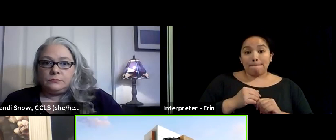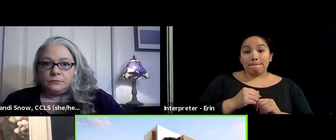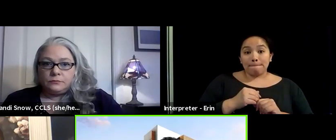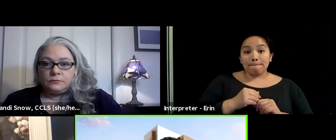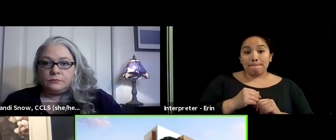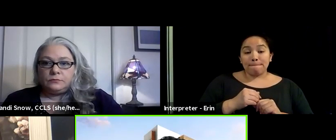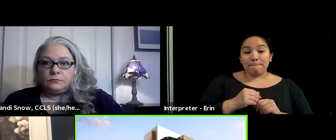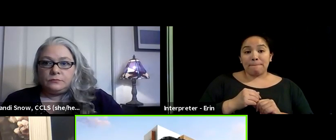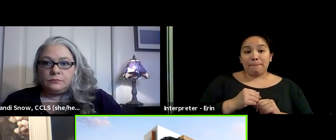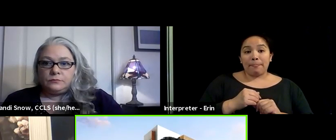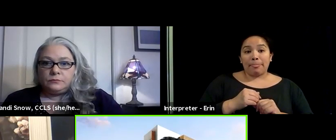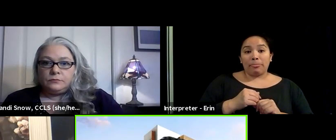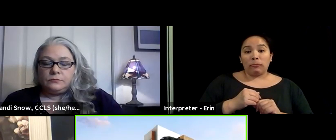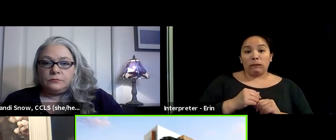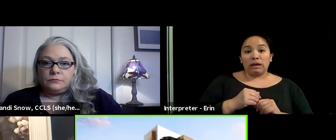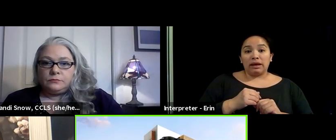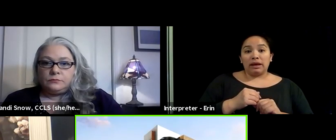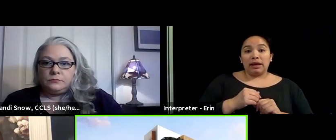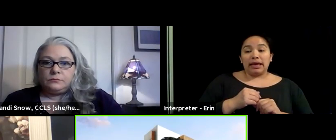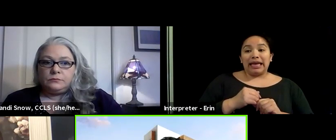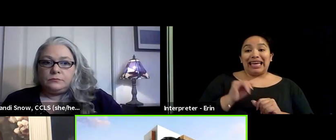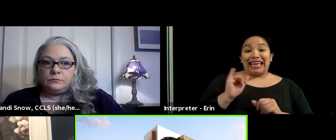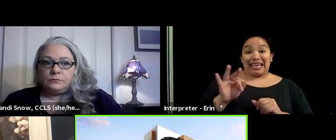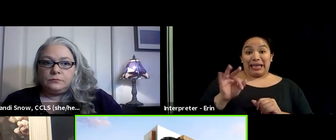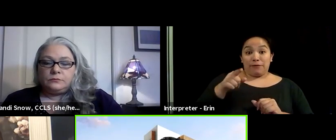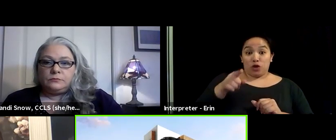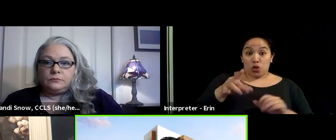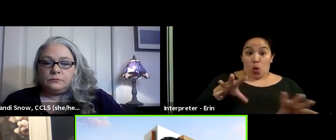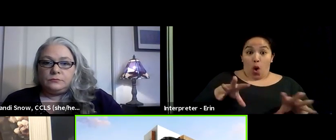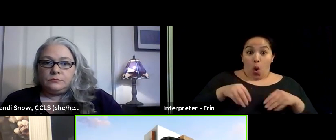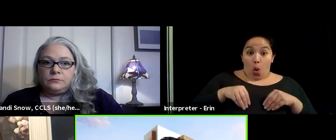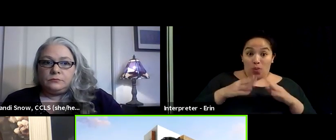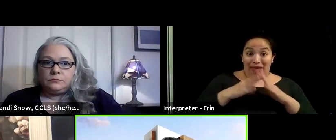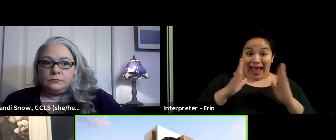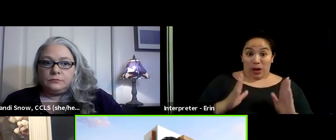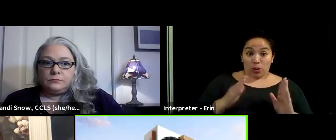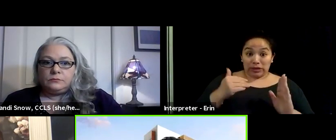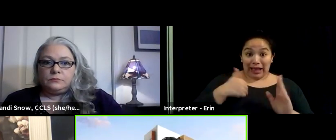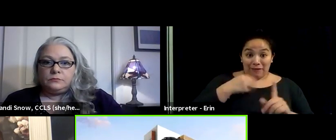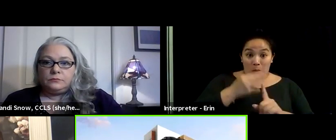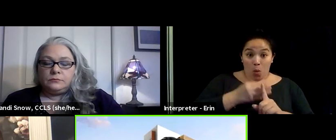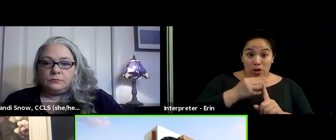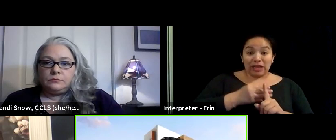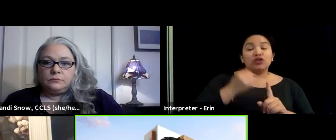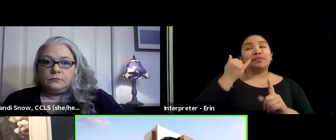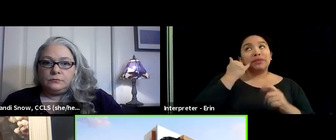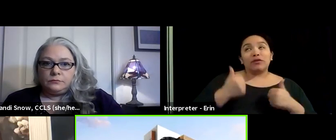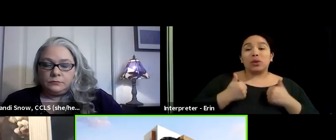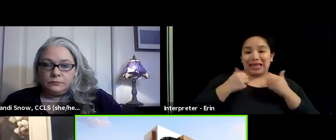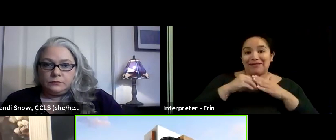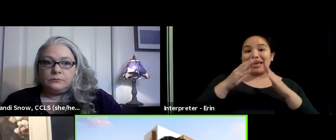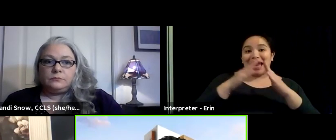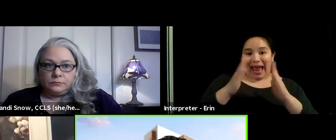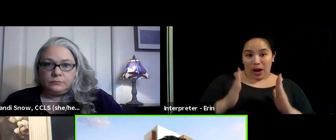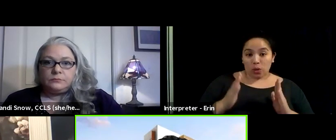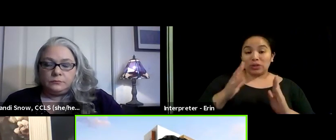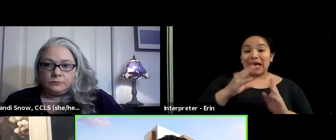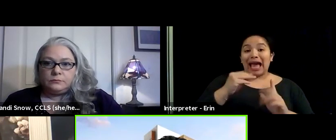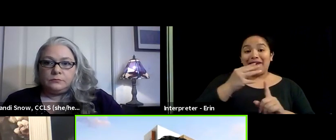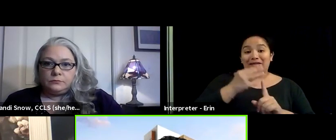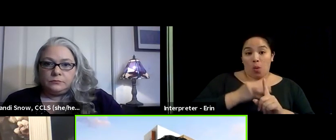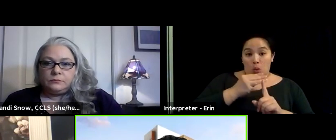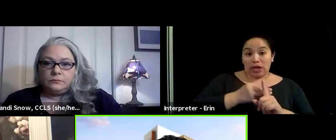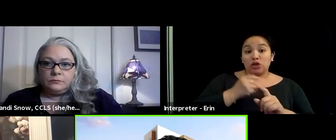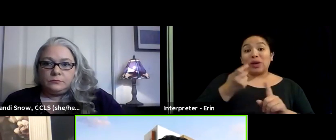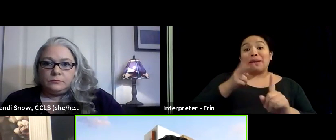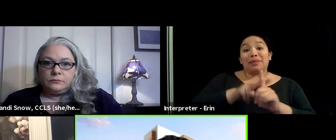So it's not, if you own a mortgage, if you live in a house with a mortgage, you can apply for a